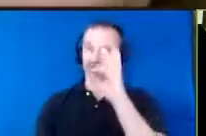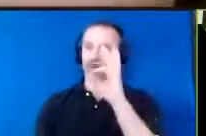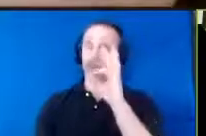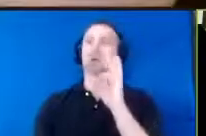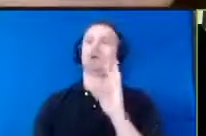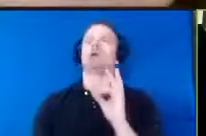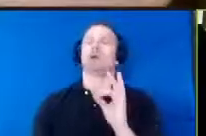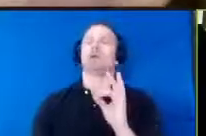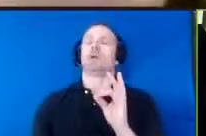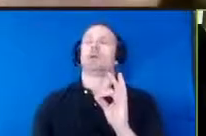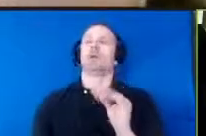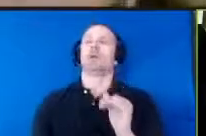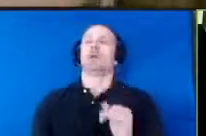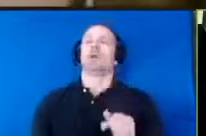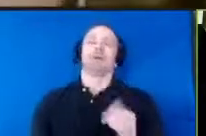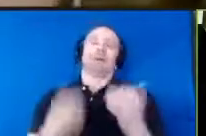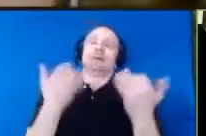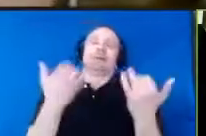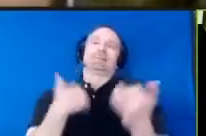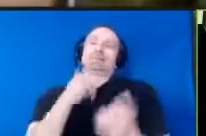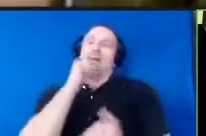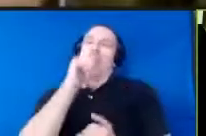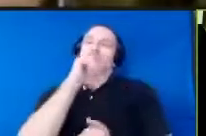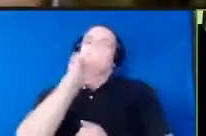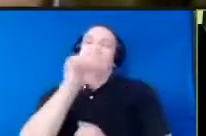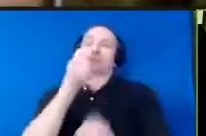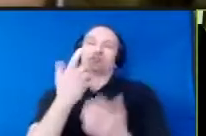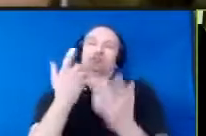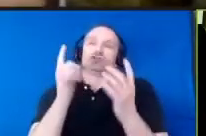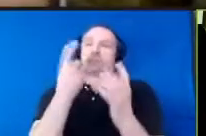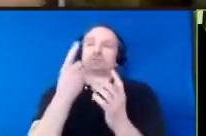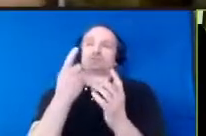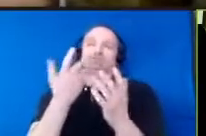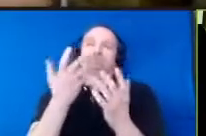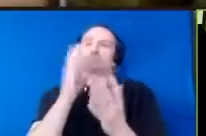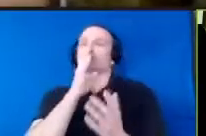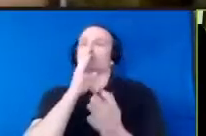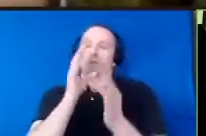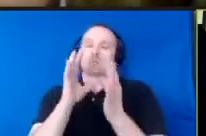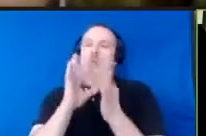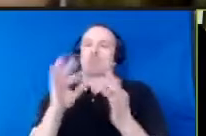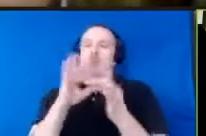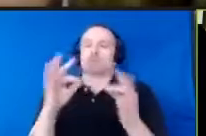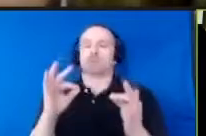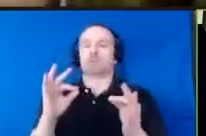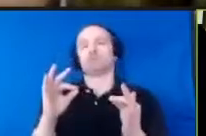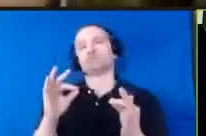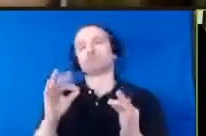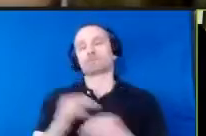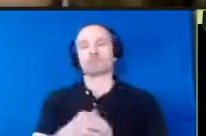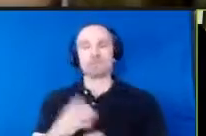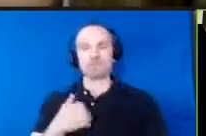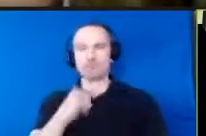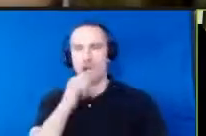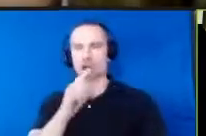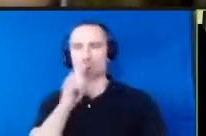So this is not a question, it's a comment, and so I'll read it out loud. I'm not sure why it's necessary to include disinformation at the start